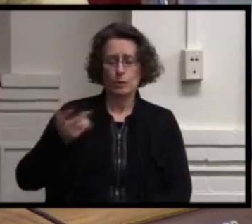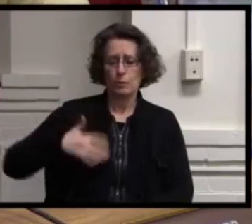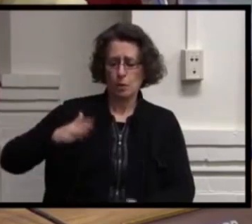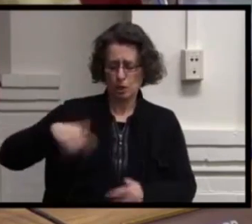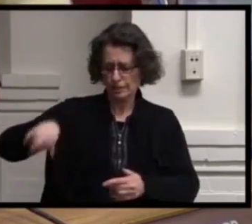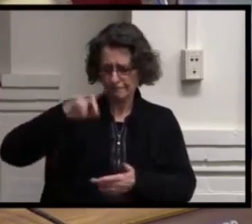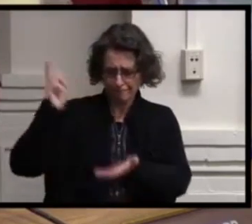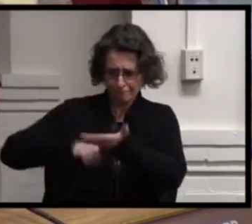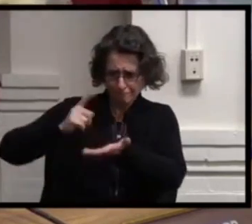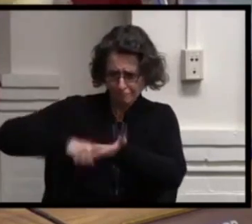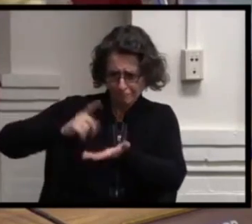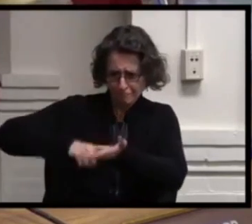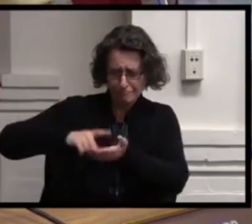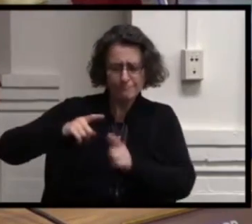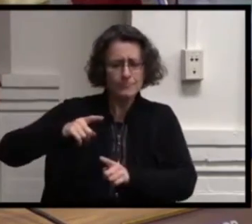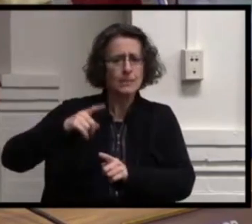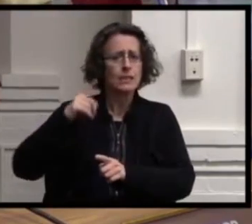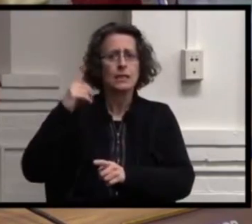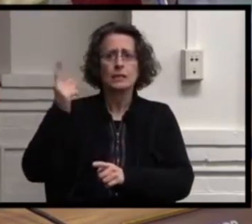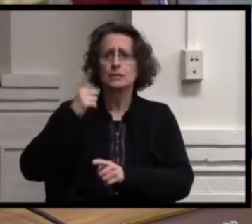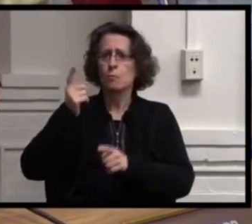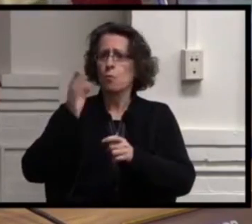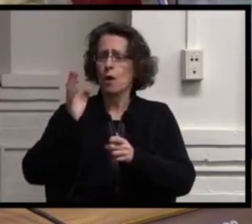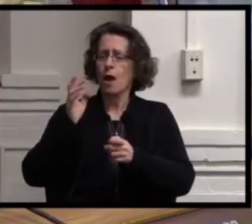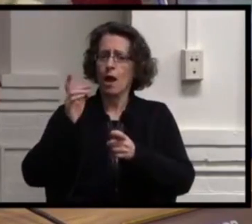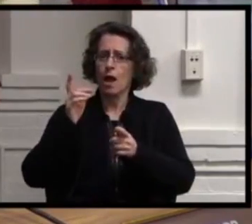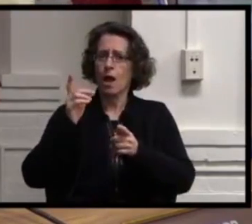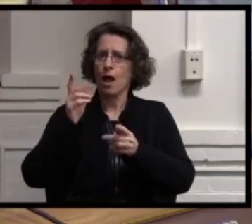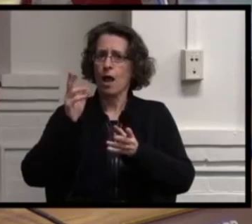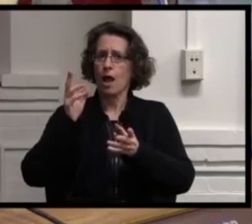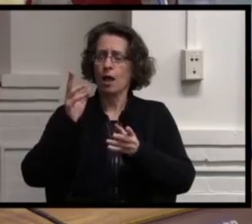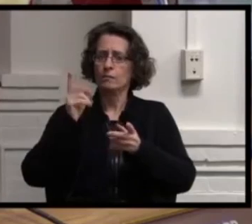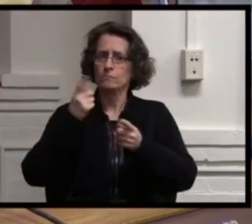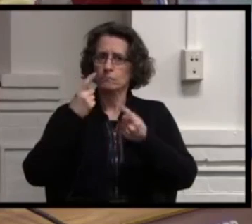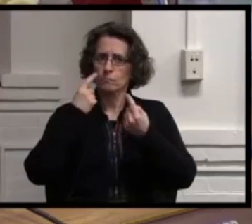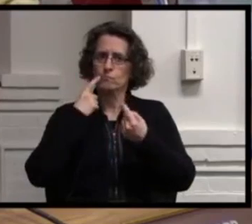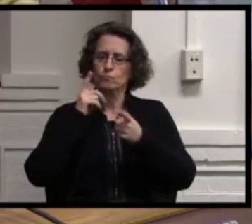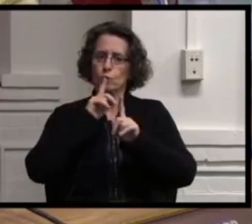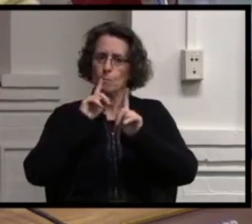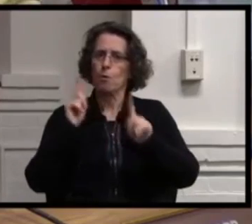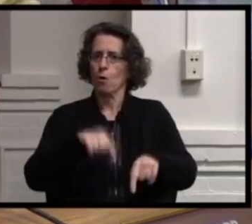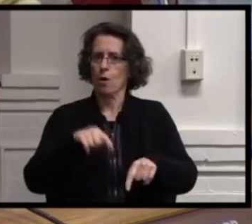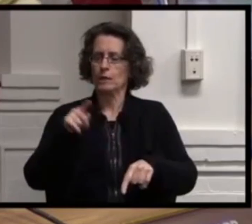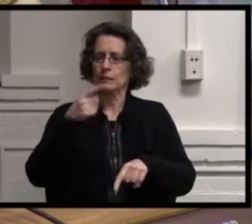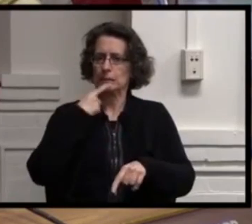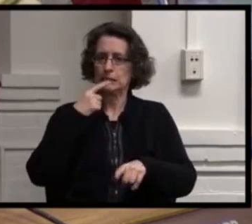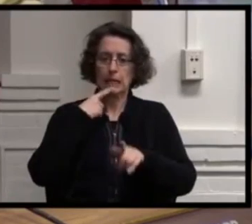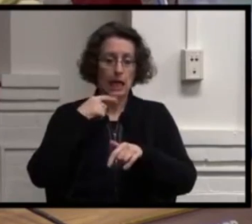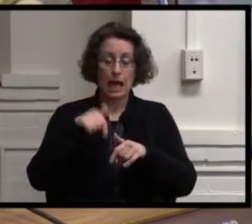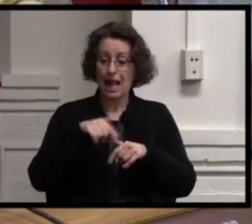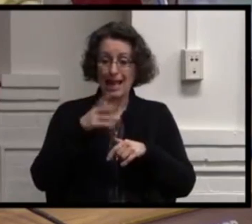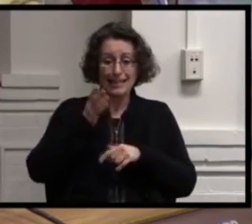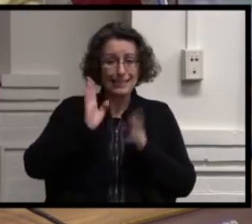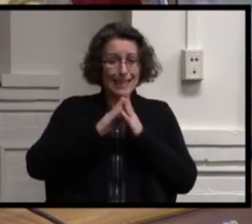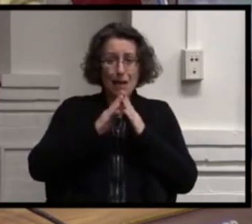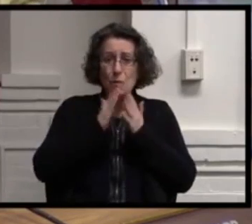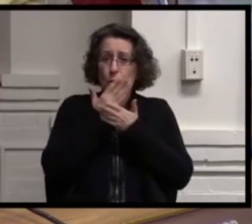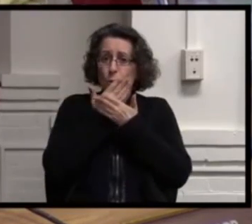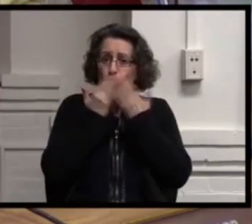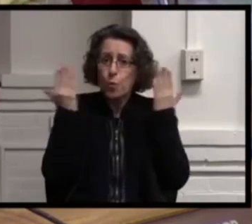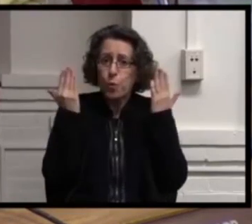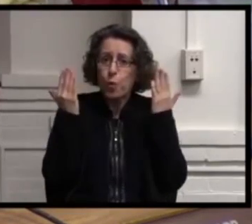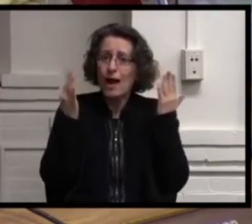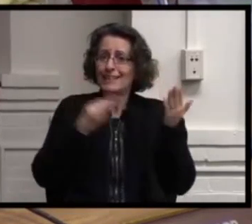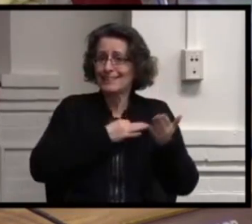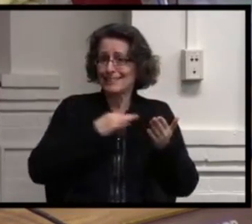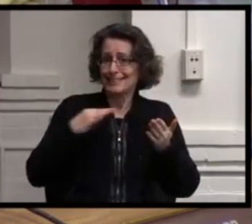were informed that the town of Brattleboro employs no African American, has no African American employees,